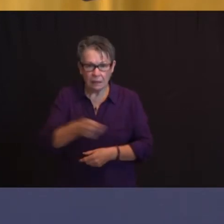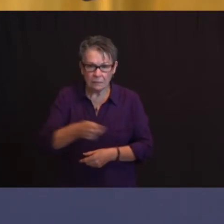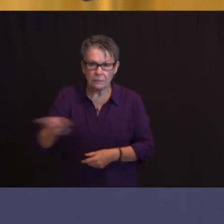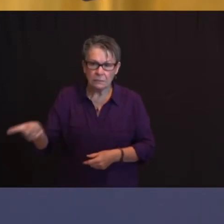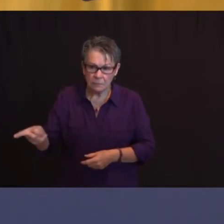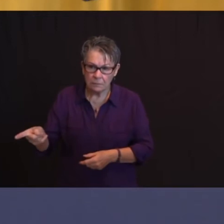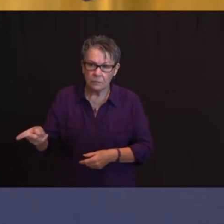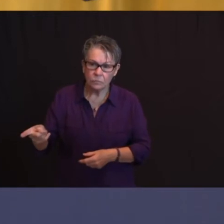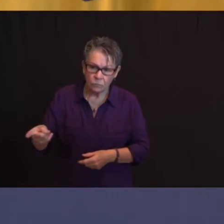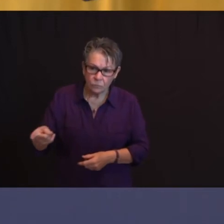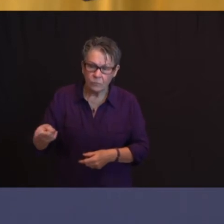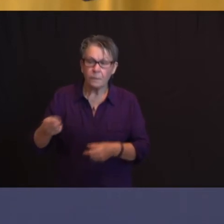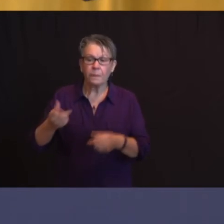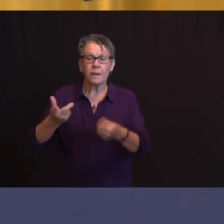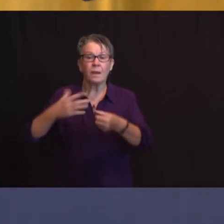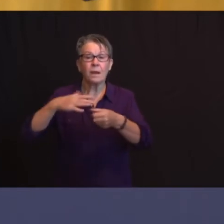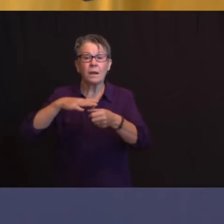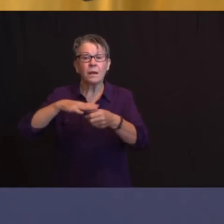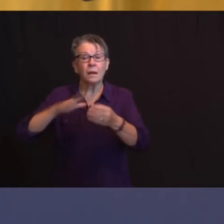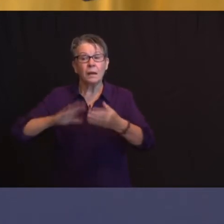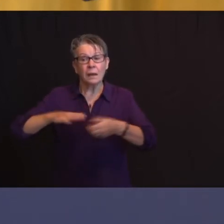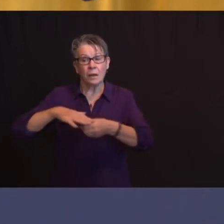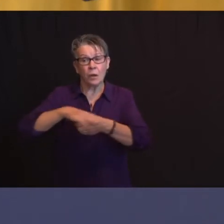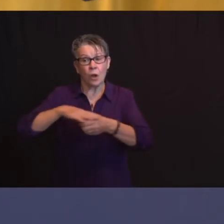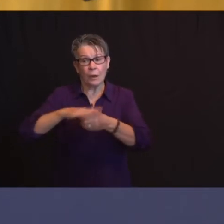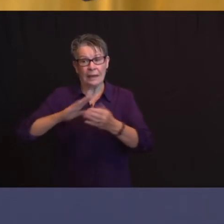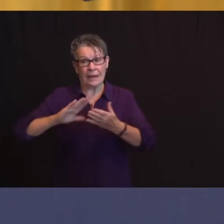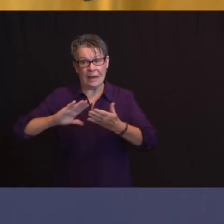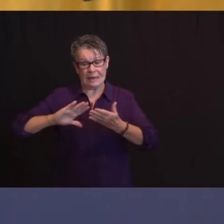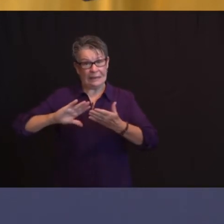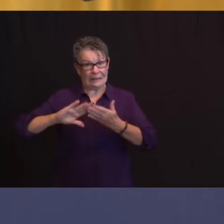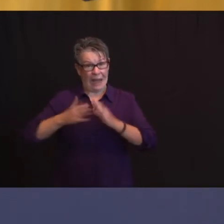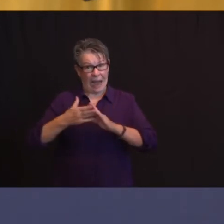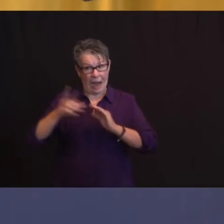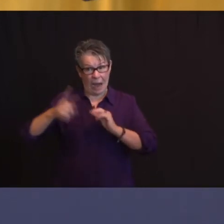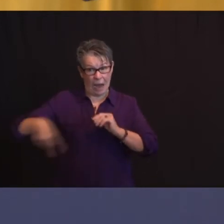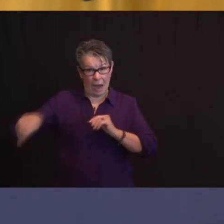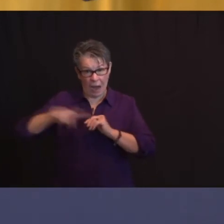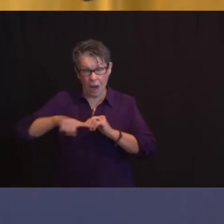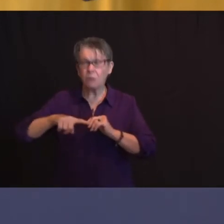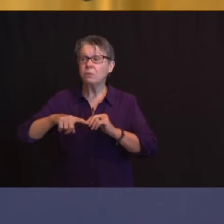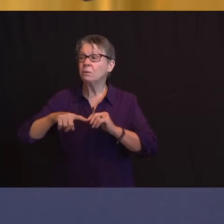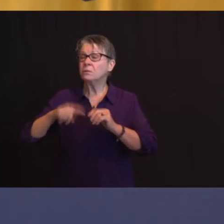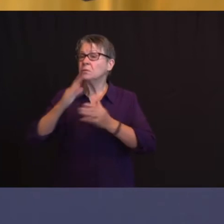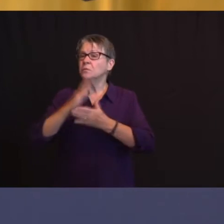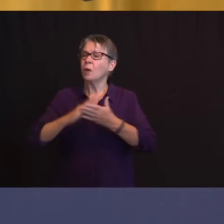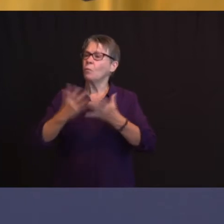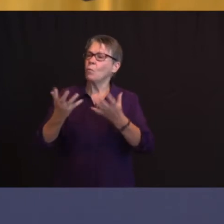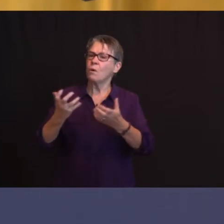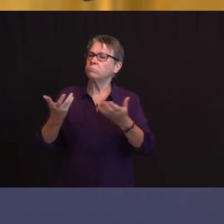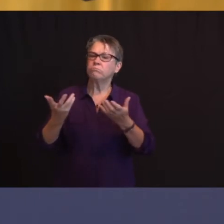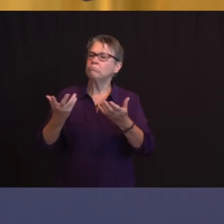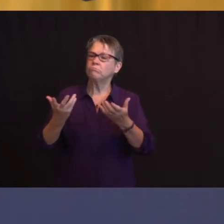your non-essential, you could move that earlier to 8. We're in constant touch with these folks, not just my teams, but me personally, and